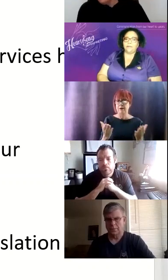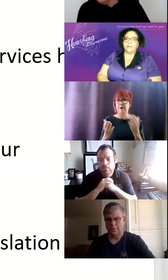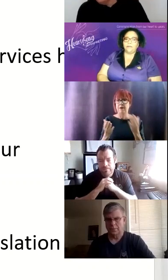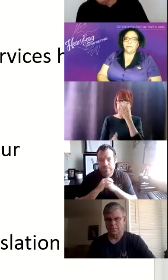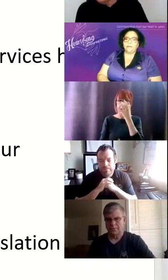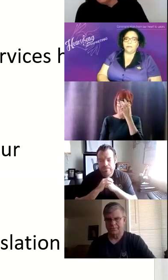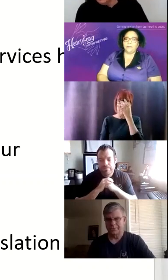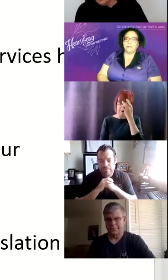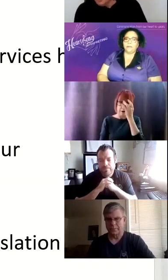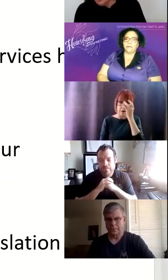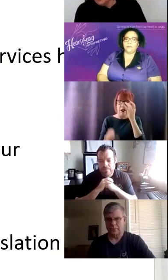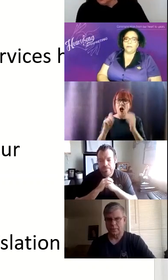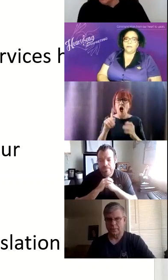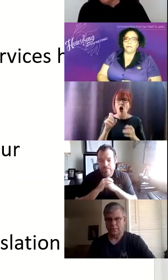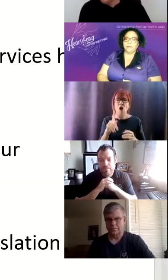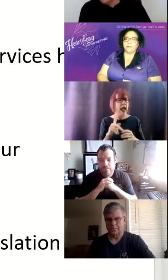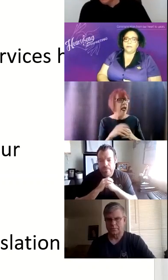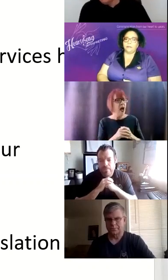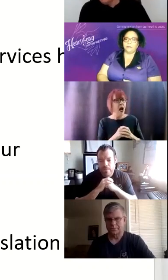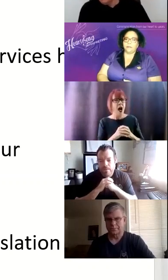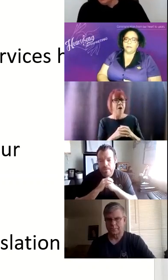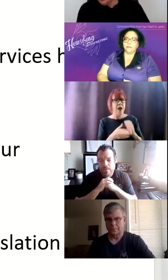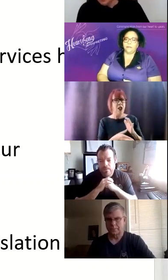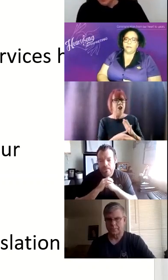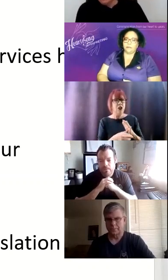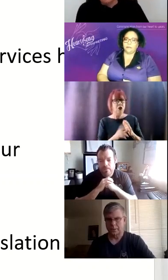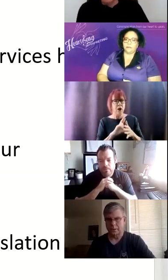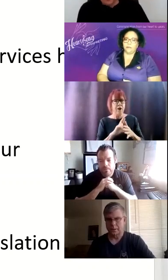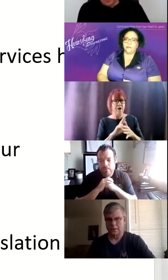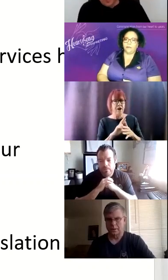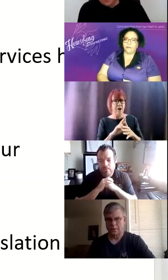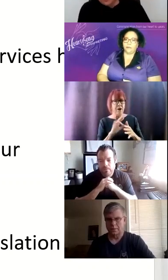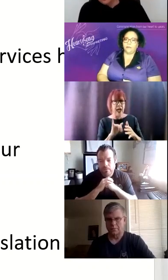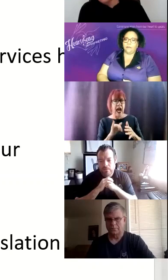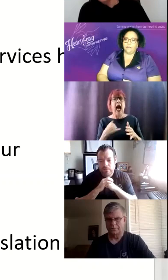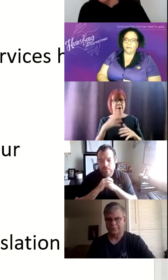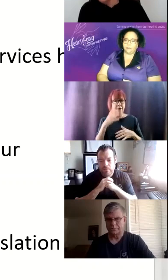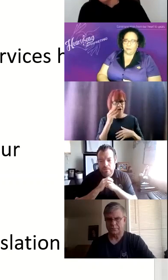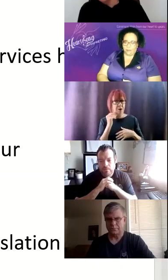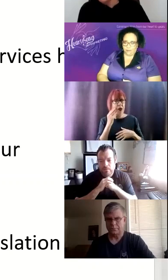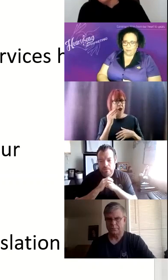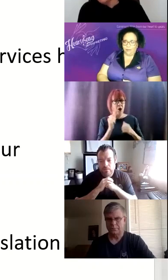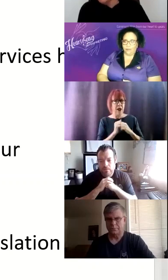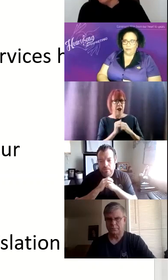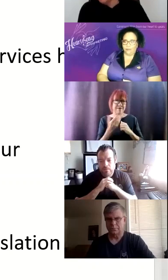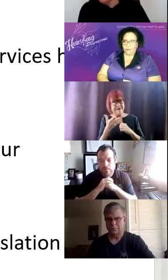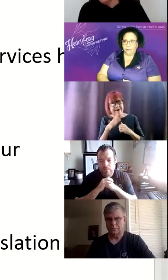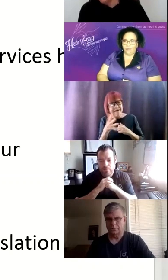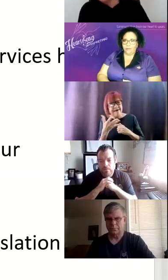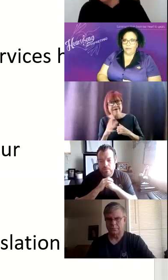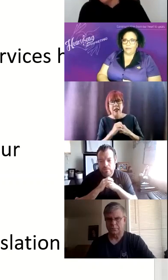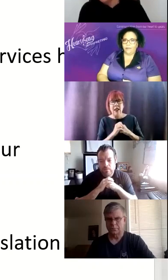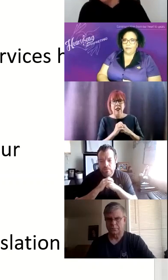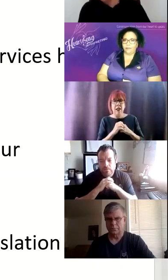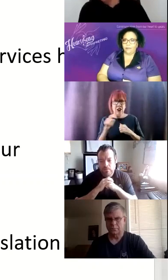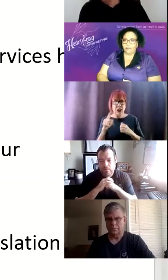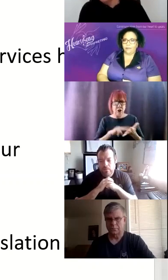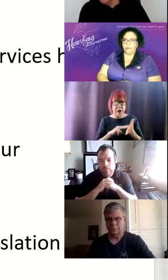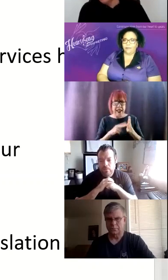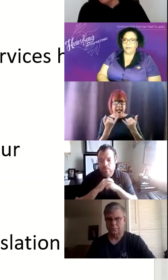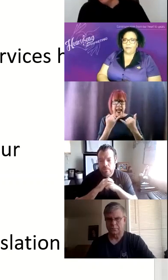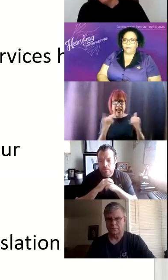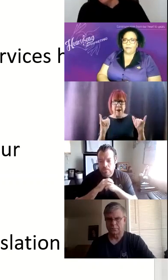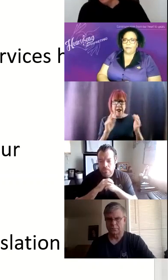Okay, and just to kind of review and recap on that one, I am familiar to a certain extent. So are you referring to independent